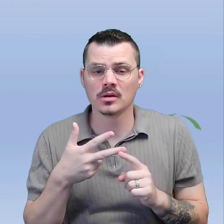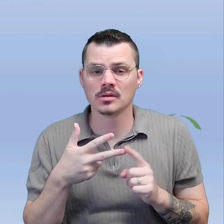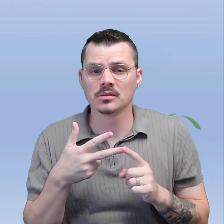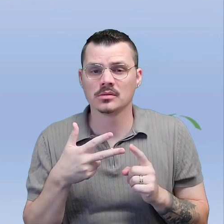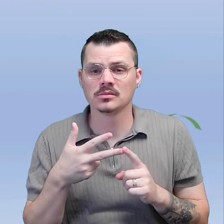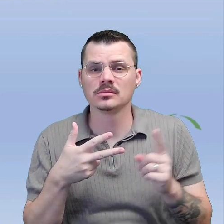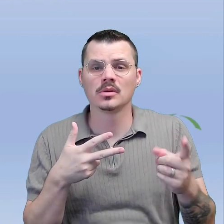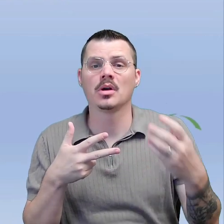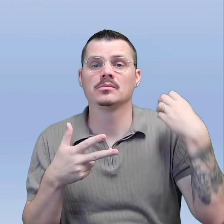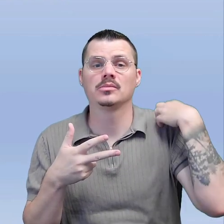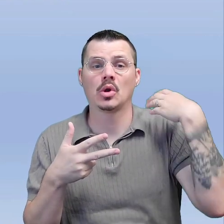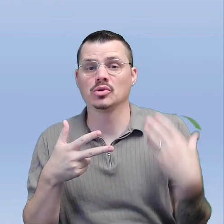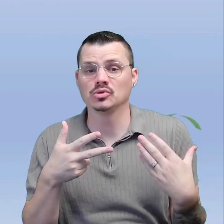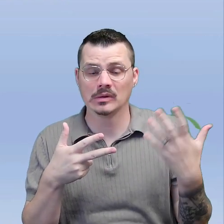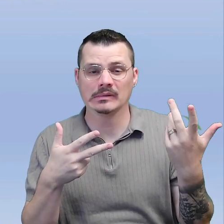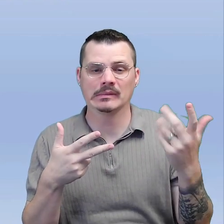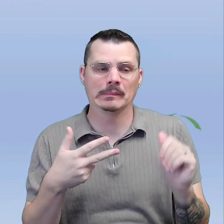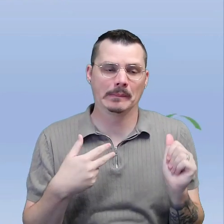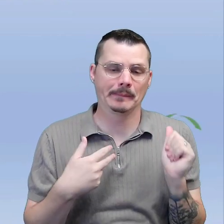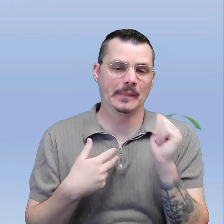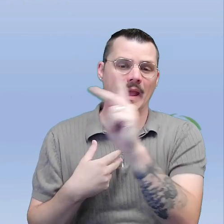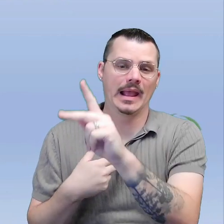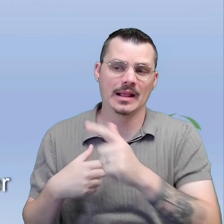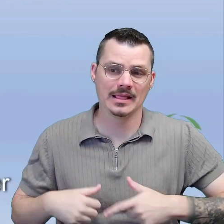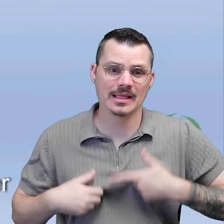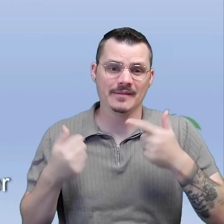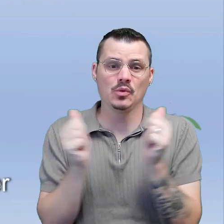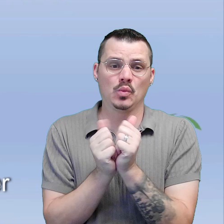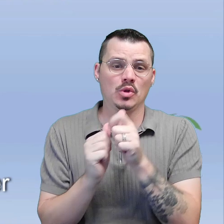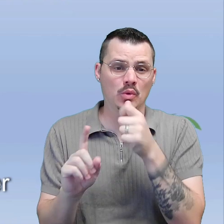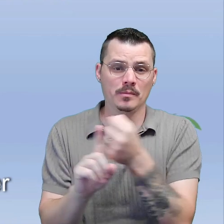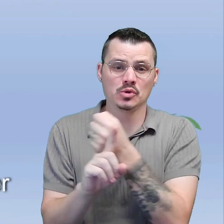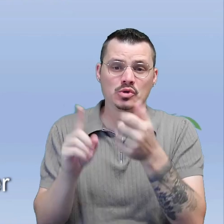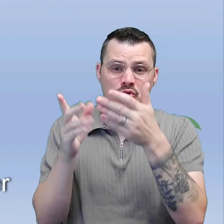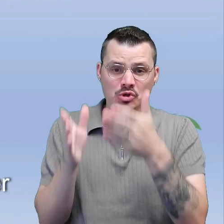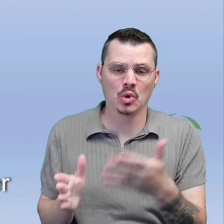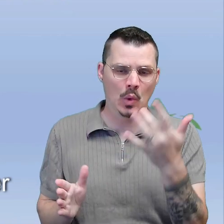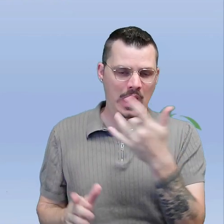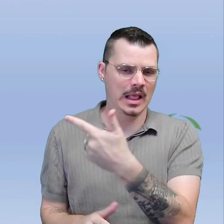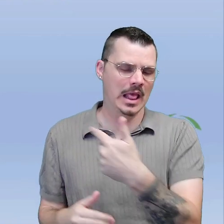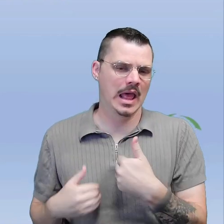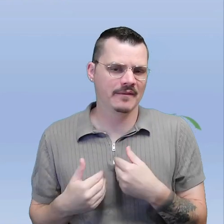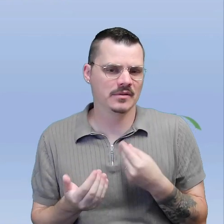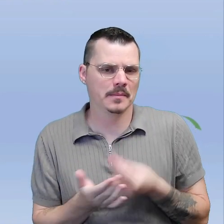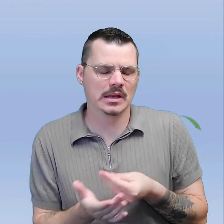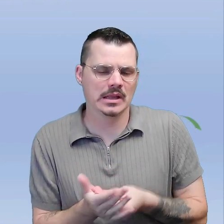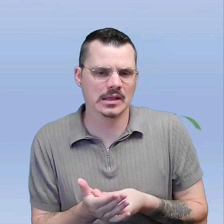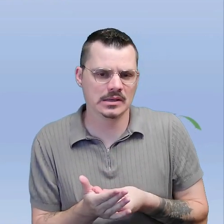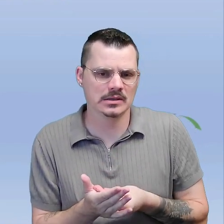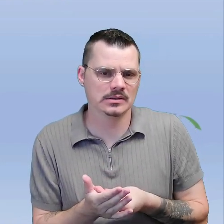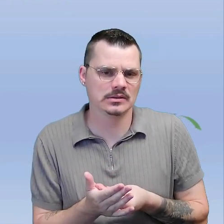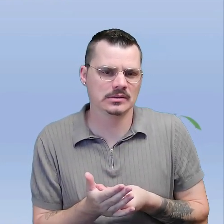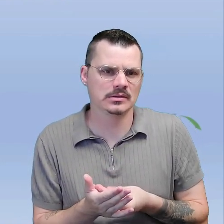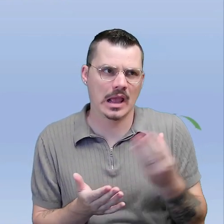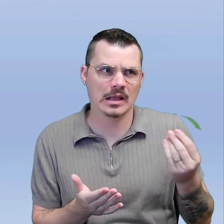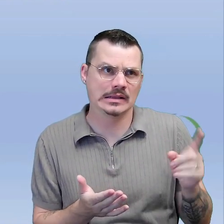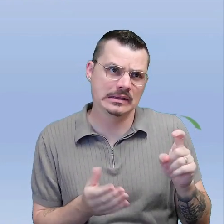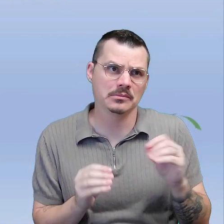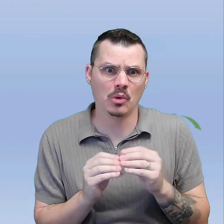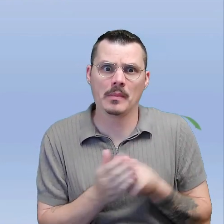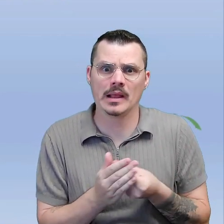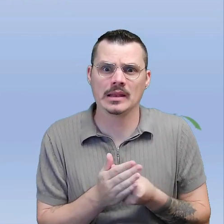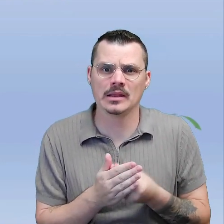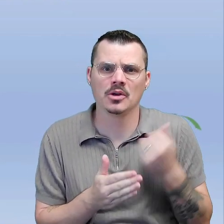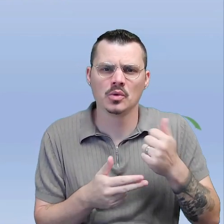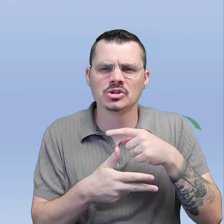Or, the employer returns to live with an abuser because the abuser has money and they want more